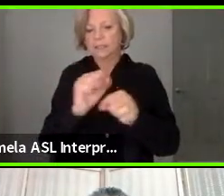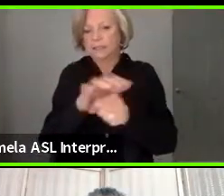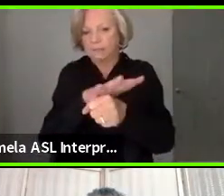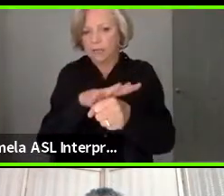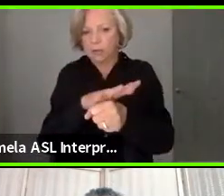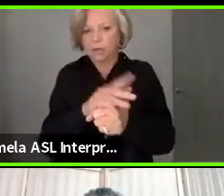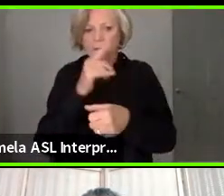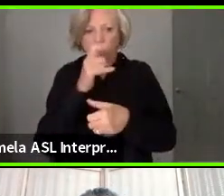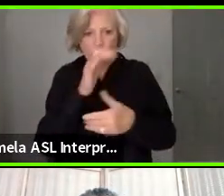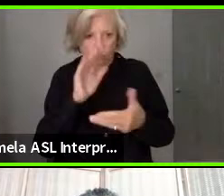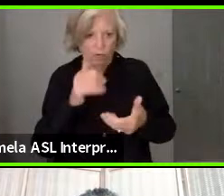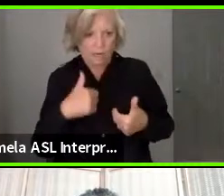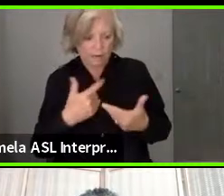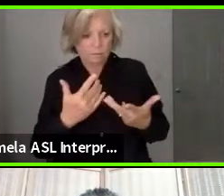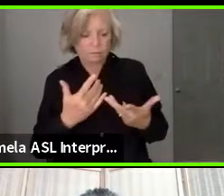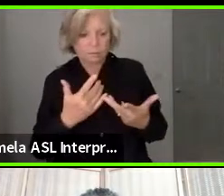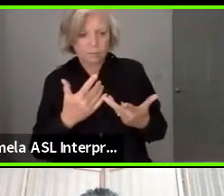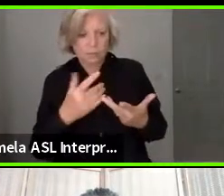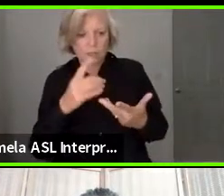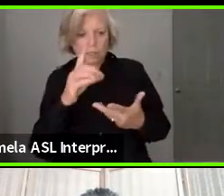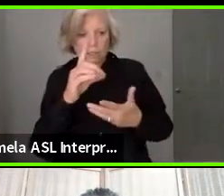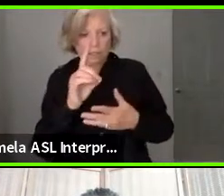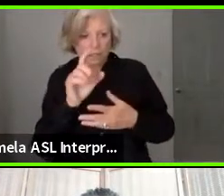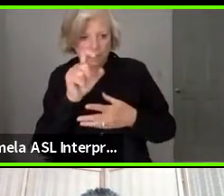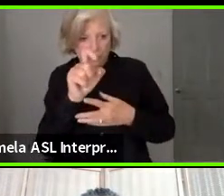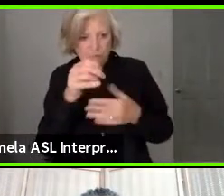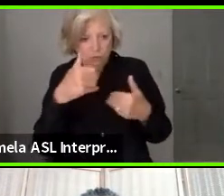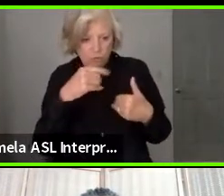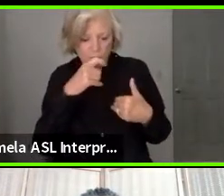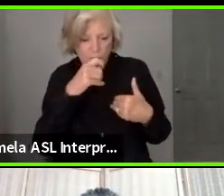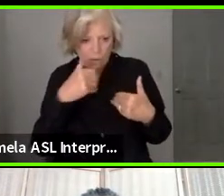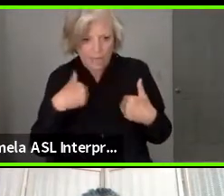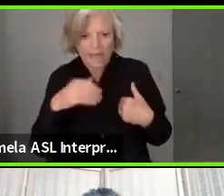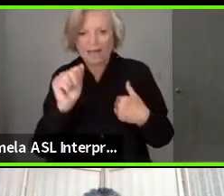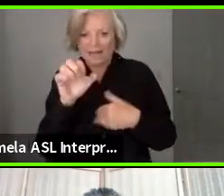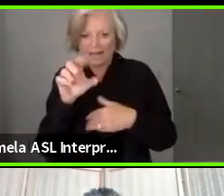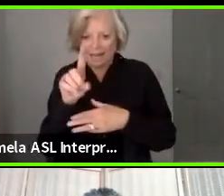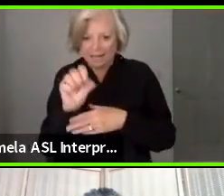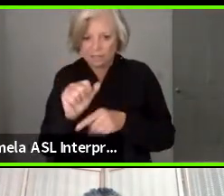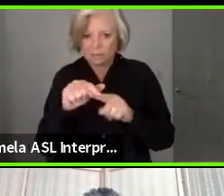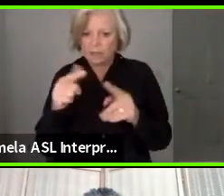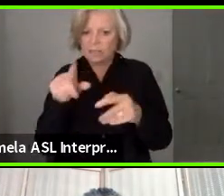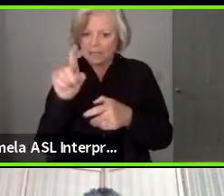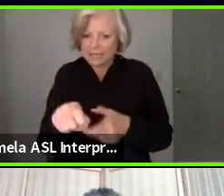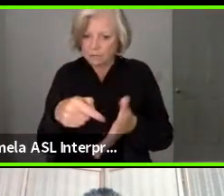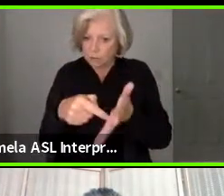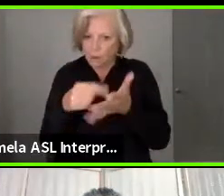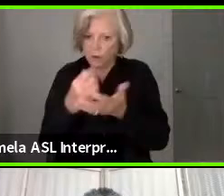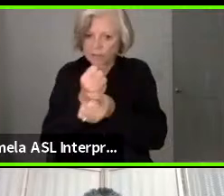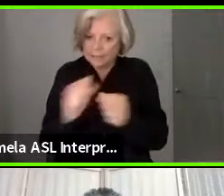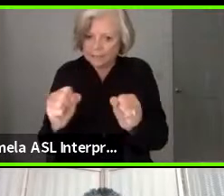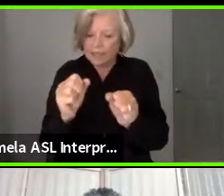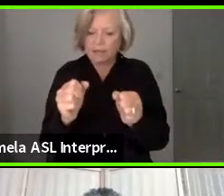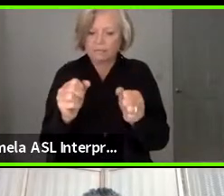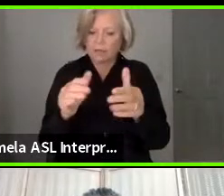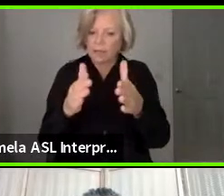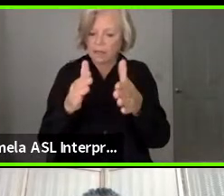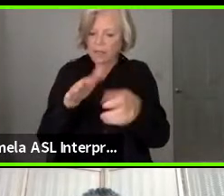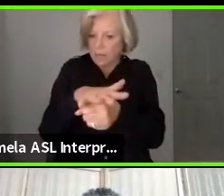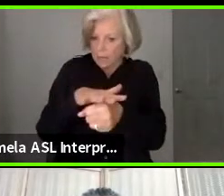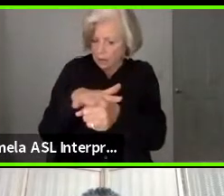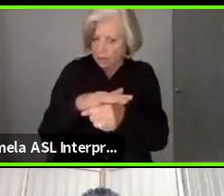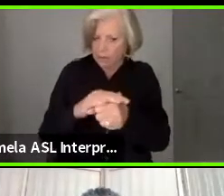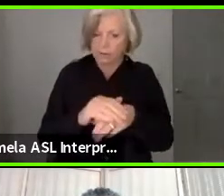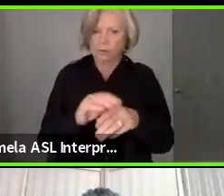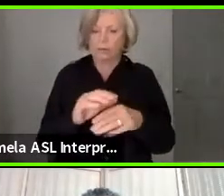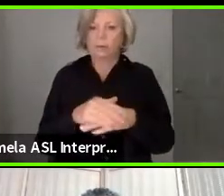with AIDS when it was still taboo, although it is still taboo now, but to be able to have a safe place. And so when it initially brought up, it was